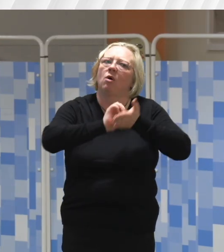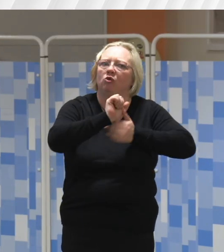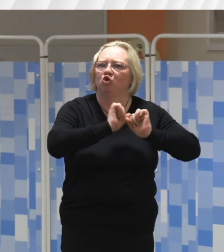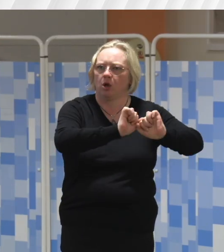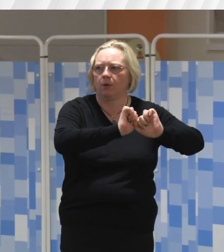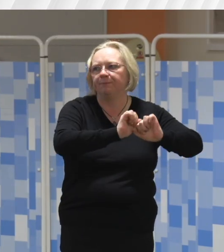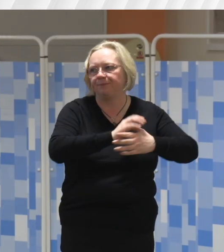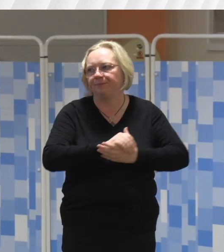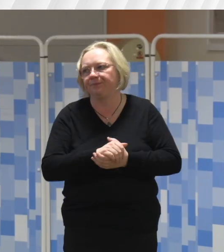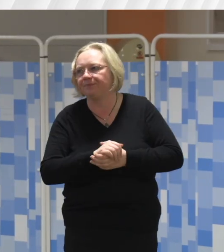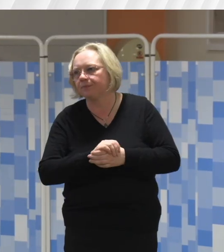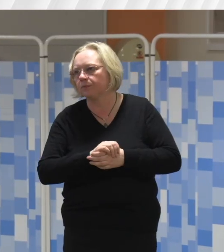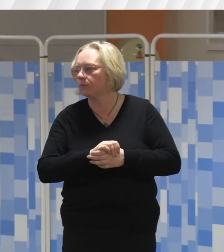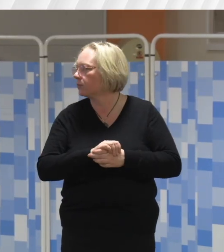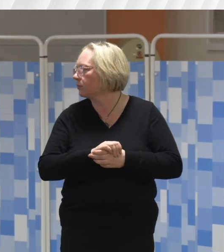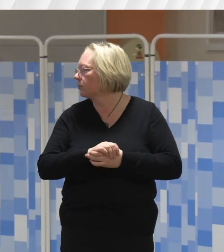and